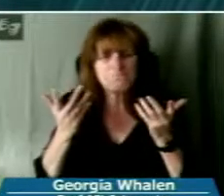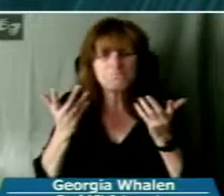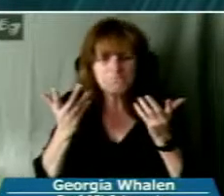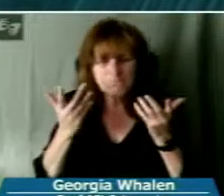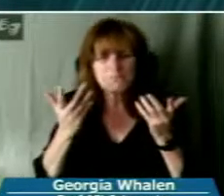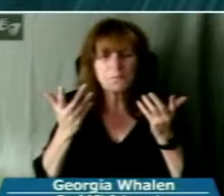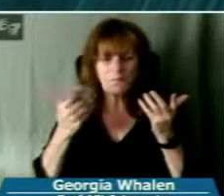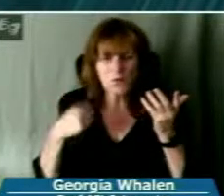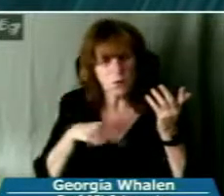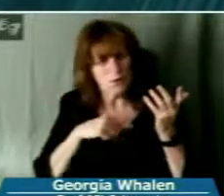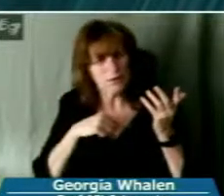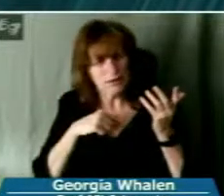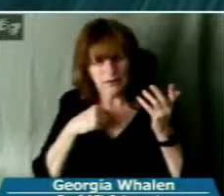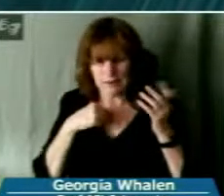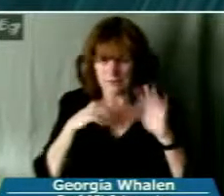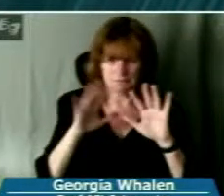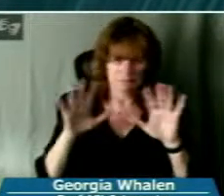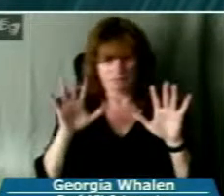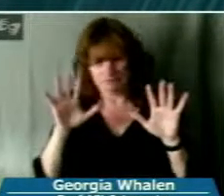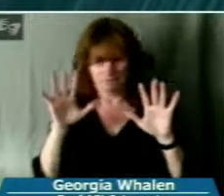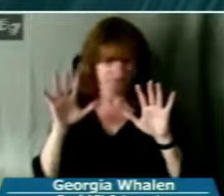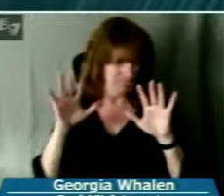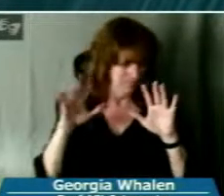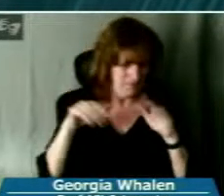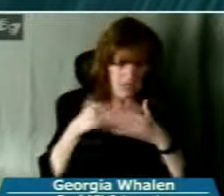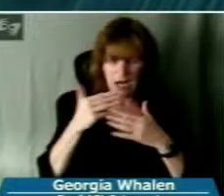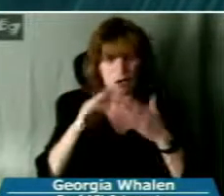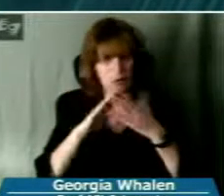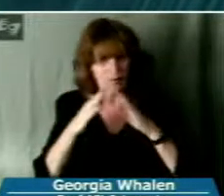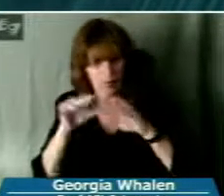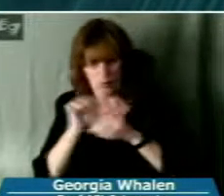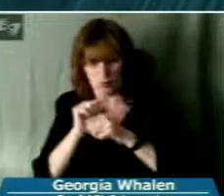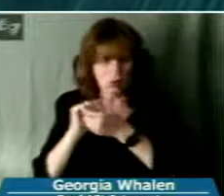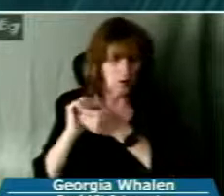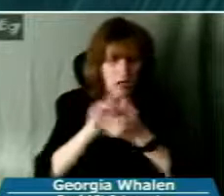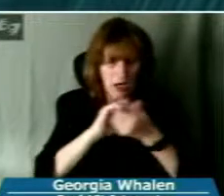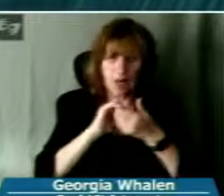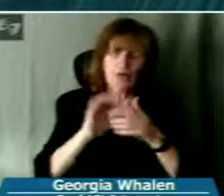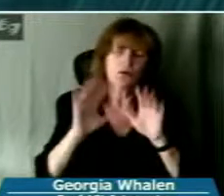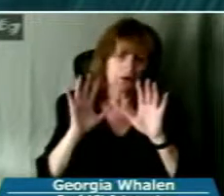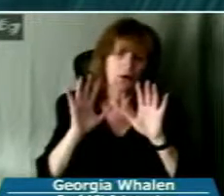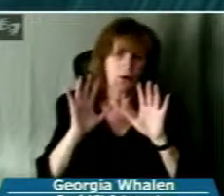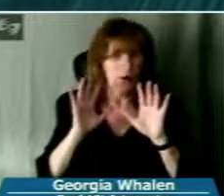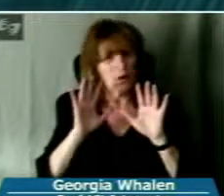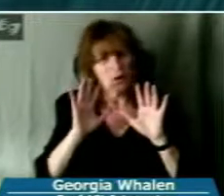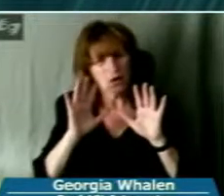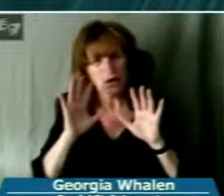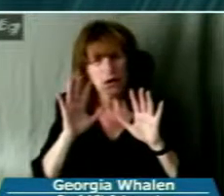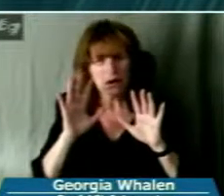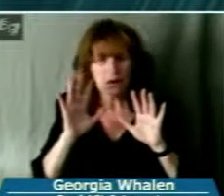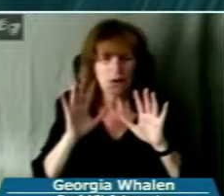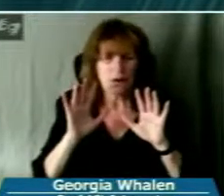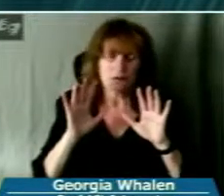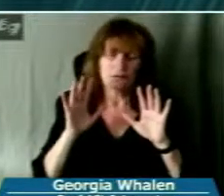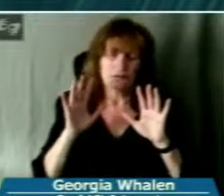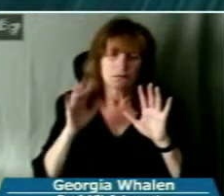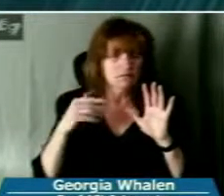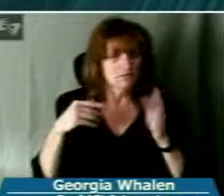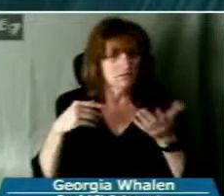we work as a community. And the final piece is it's a chance for us to explain why certain things we're